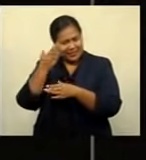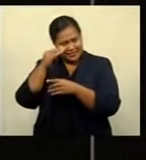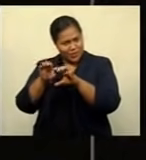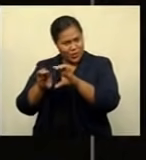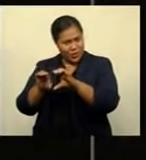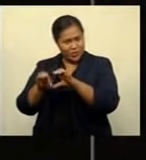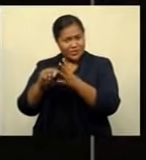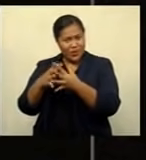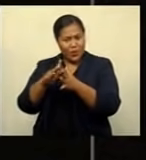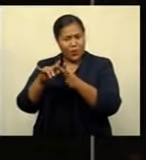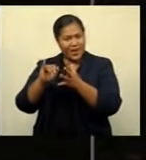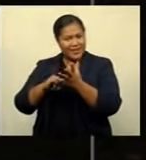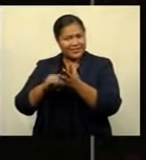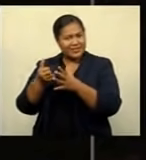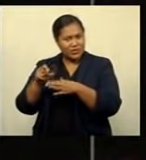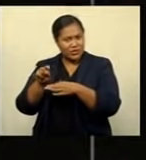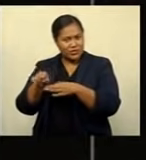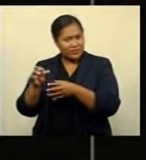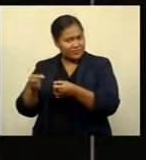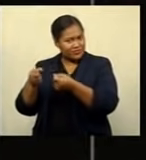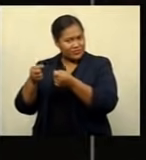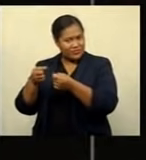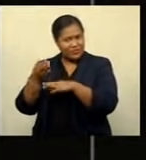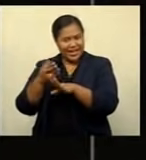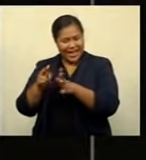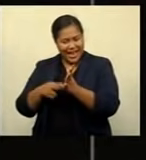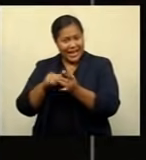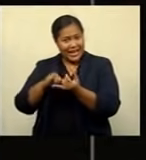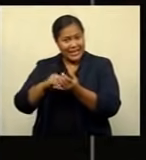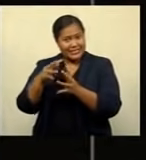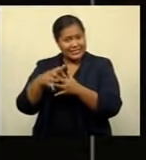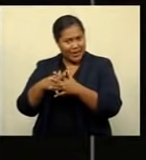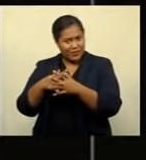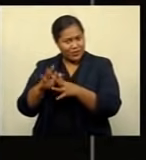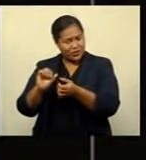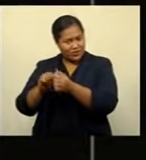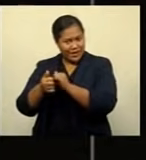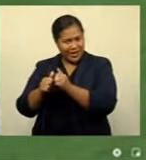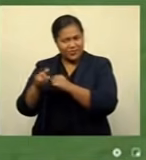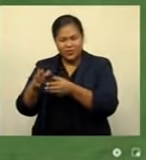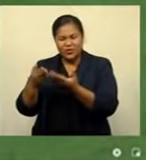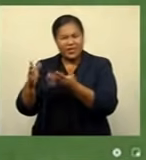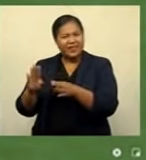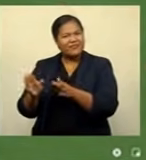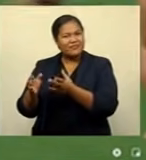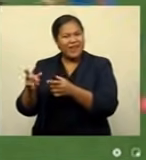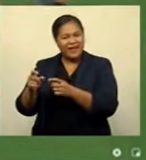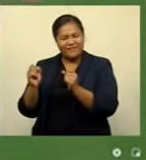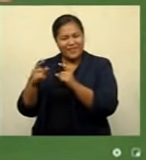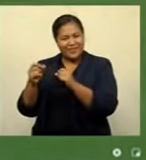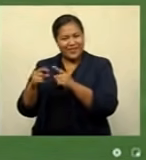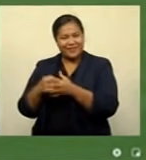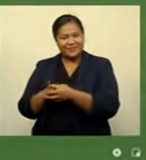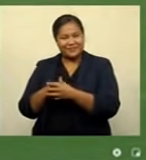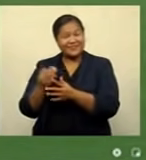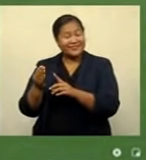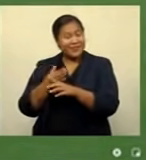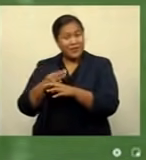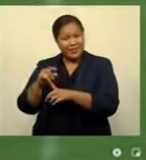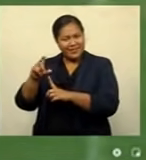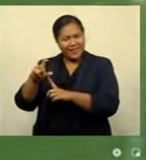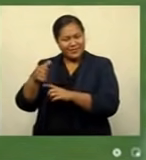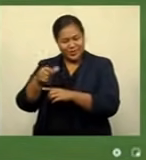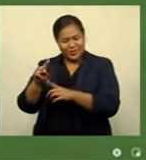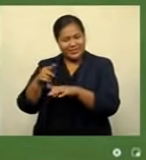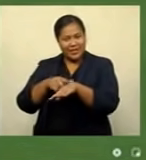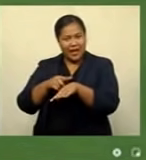is using the current suspension of the New South Wales Rugby League competition to give players feedback. The former Mbati captain has also used the